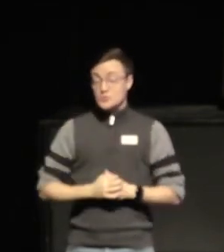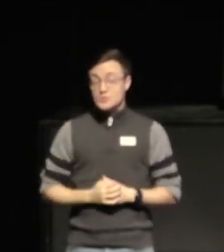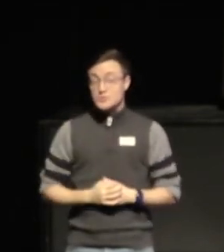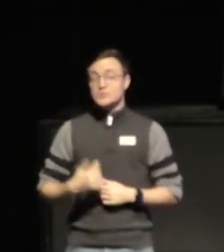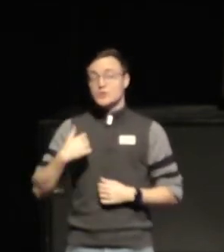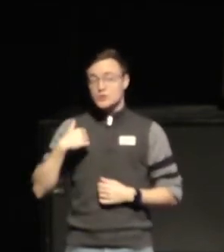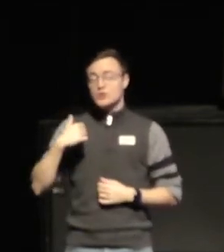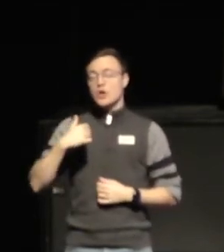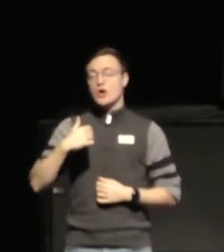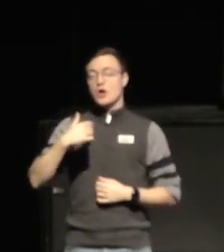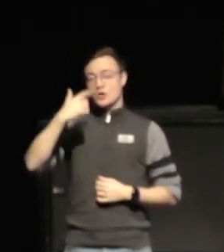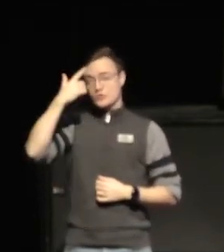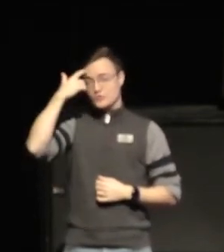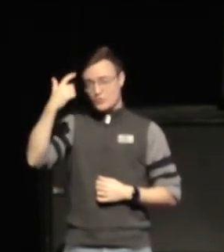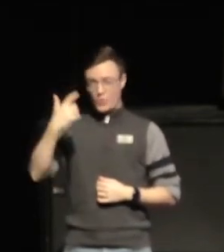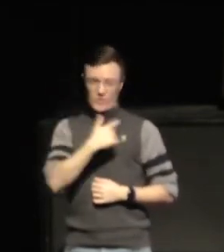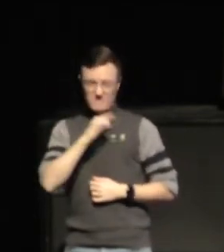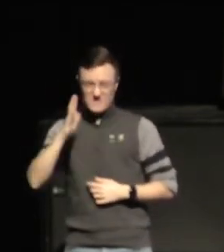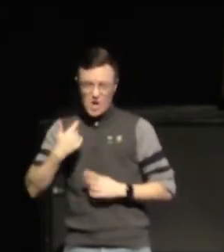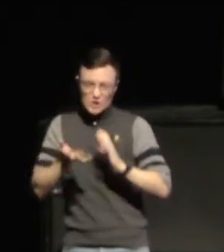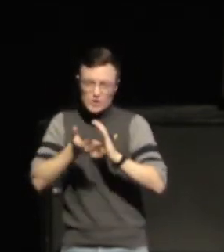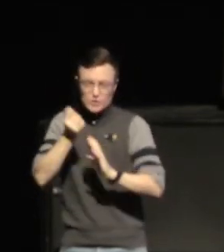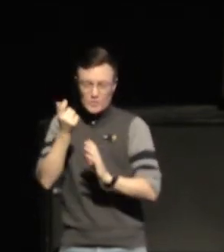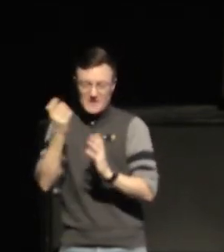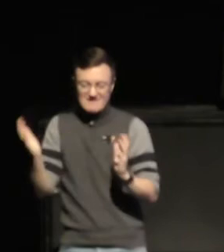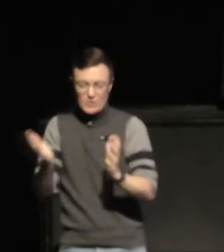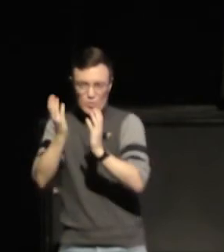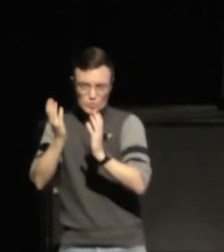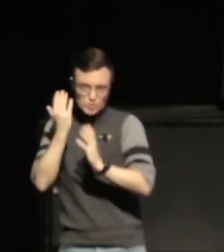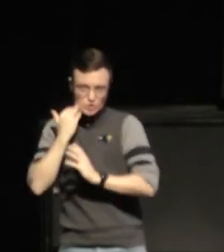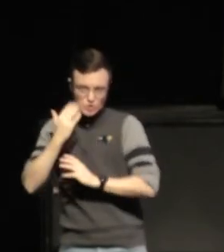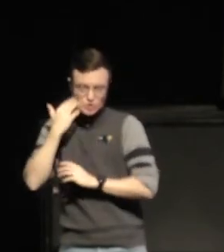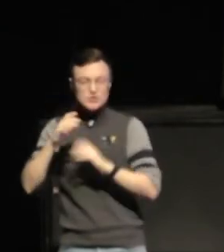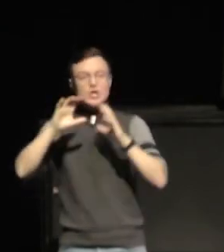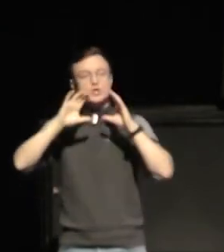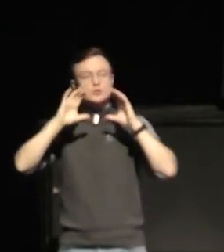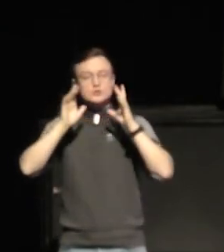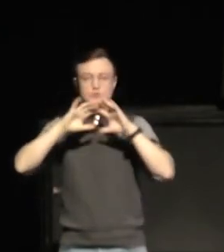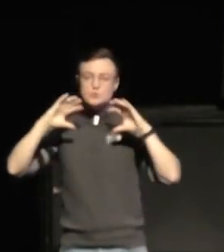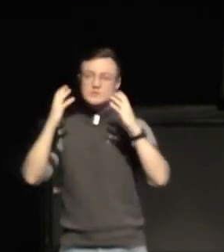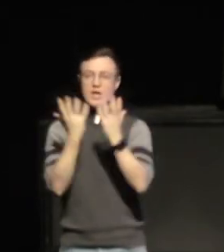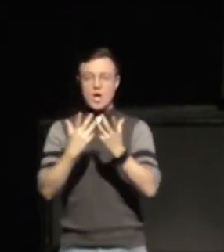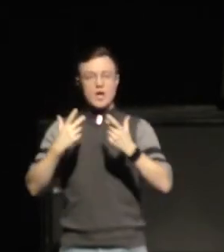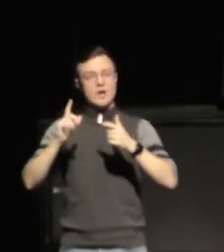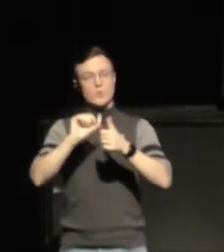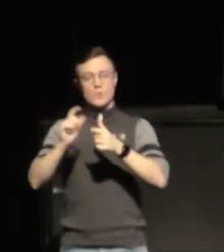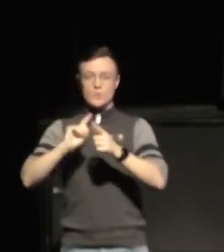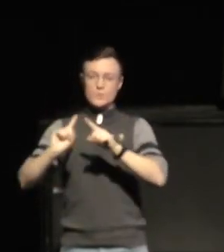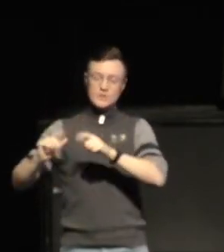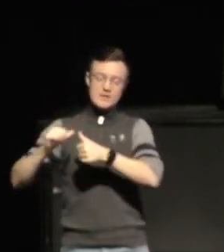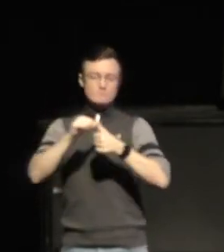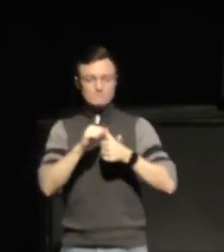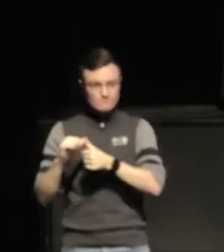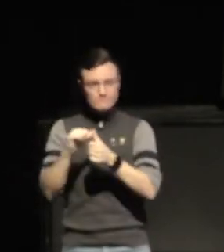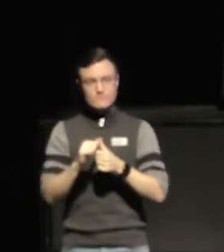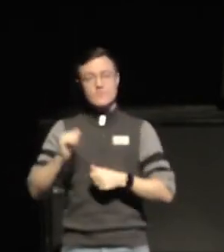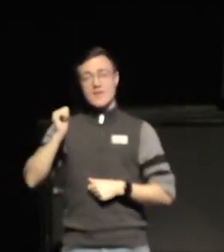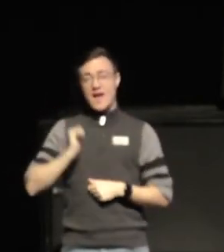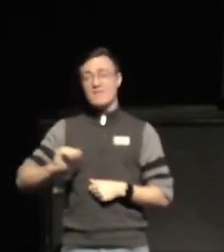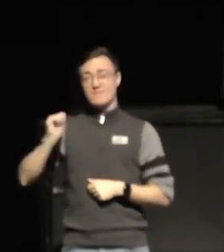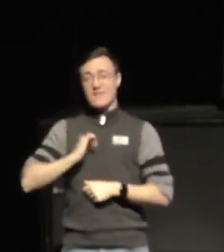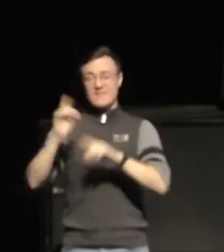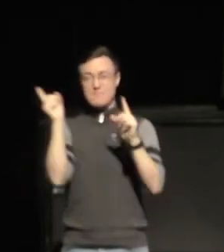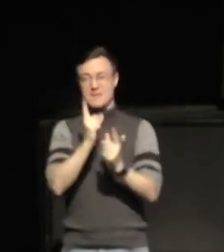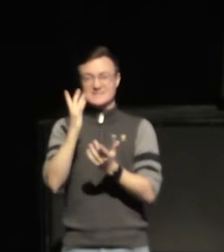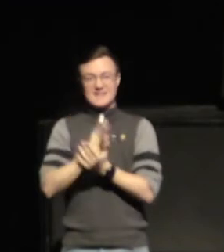Definitely, and I think that, as we've alluded to here, social movements are using discourses and instruments of